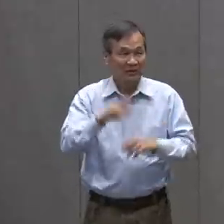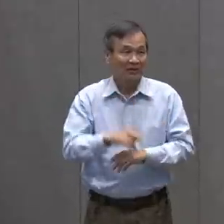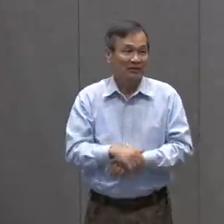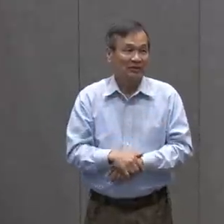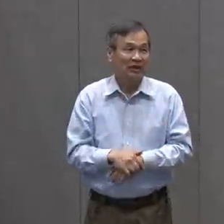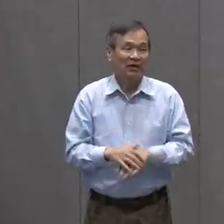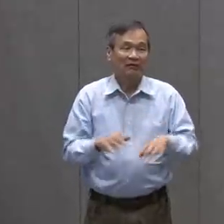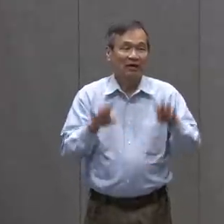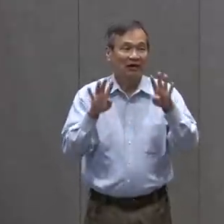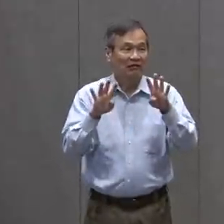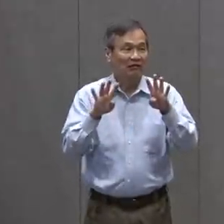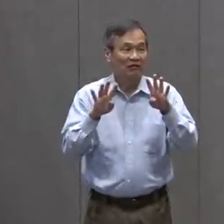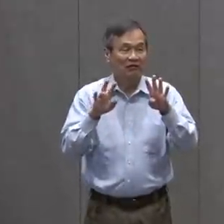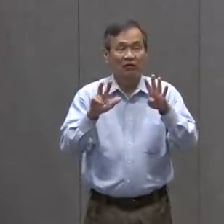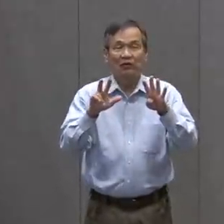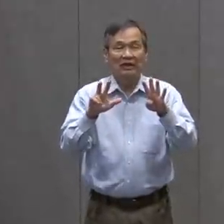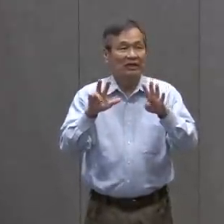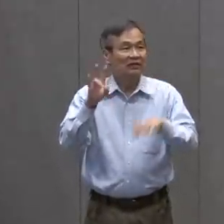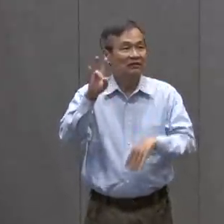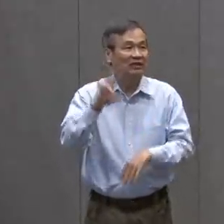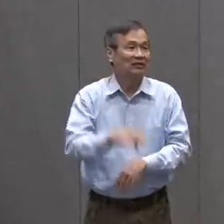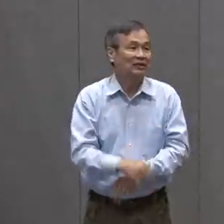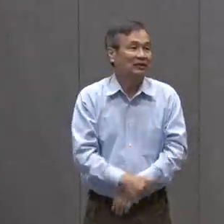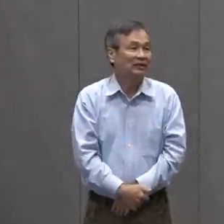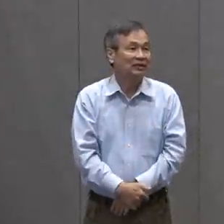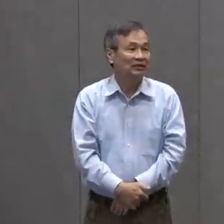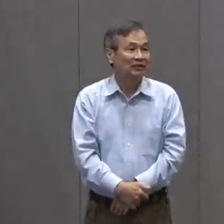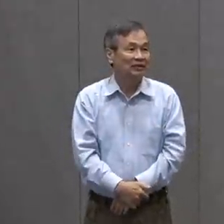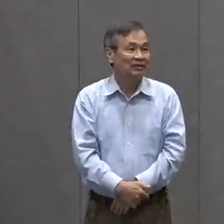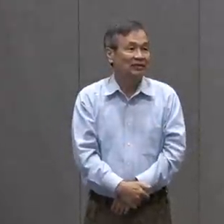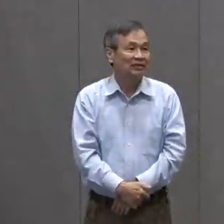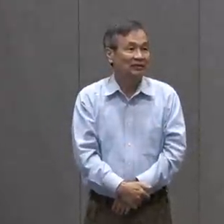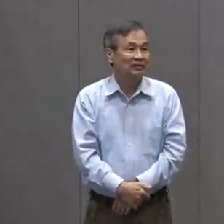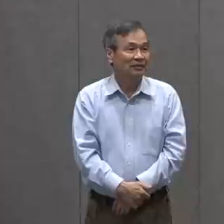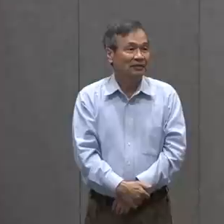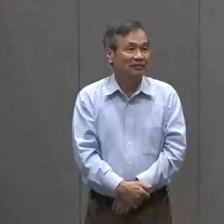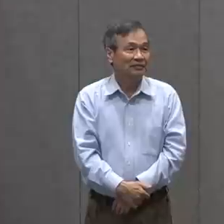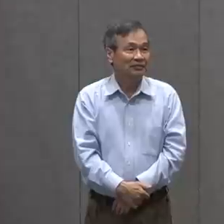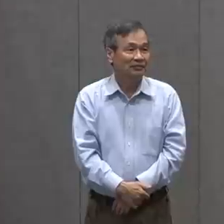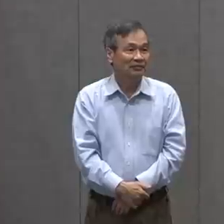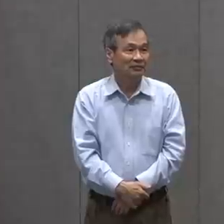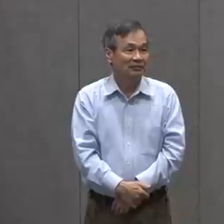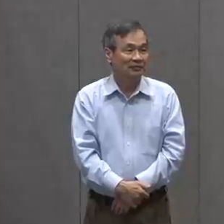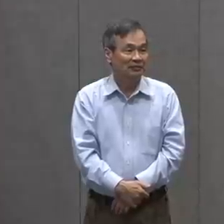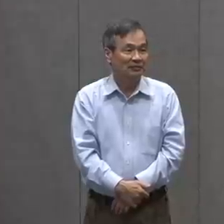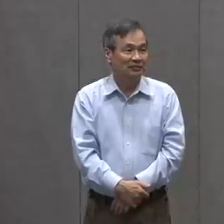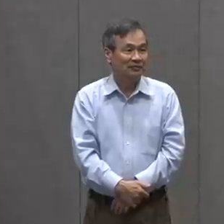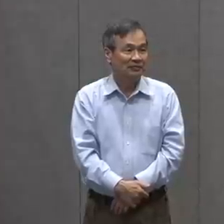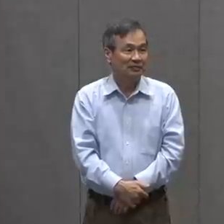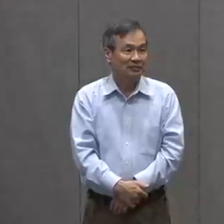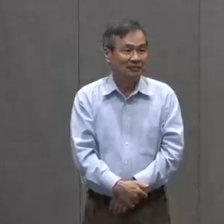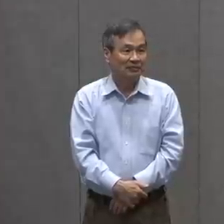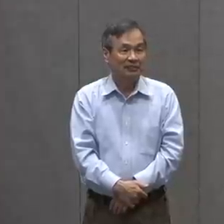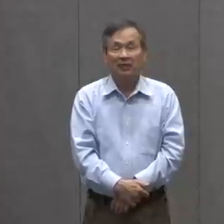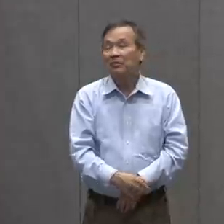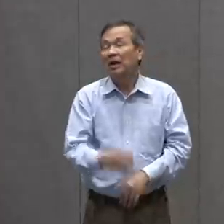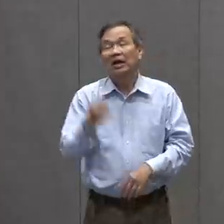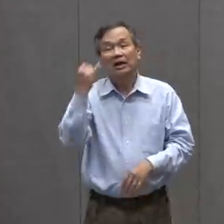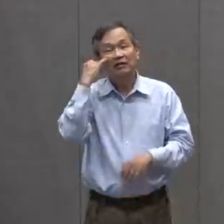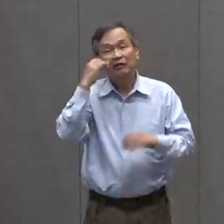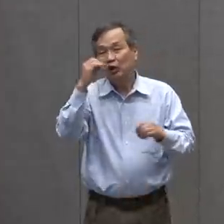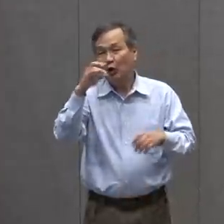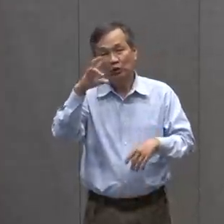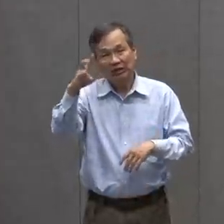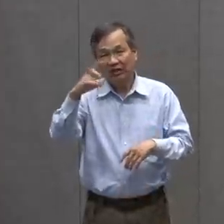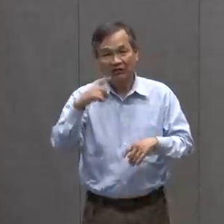have a 4 and a 3, which is 7. I'll go to the only 7. But if there had not been a 7 there, I would have